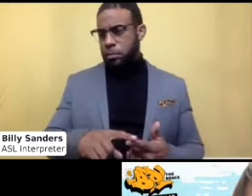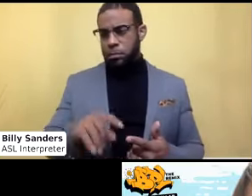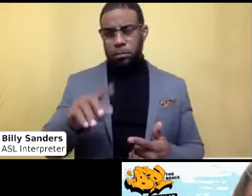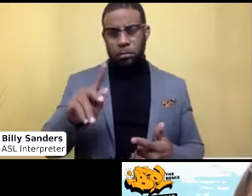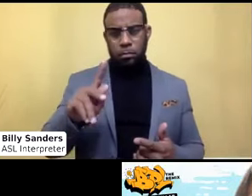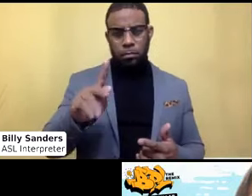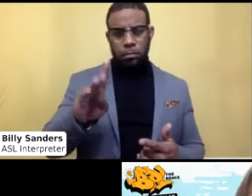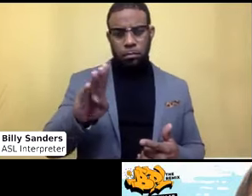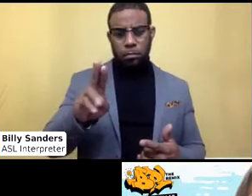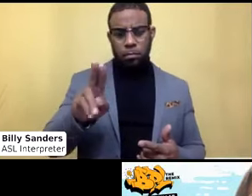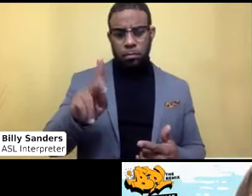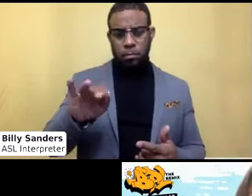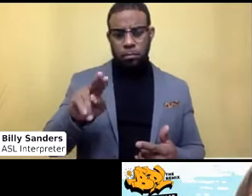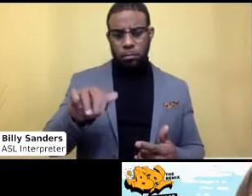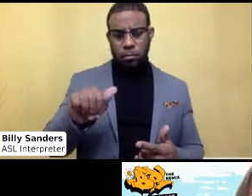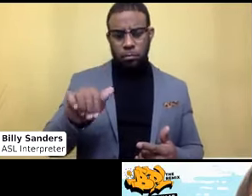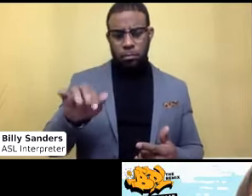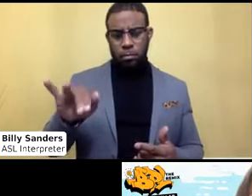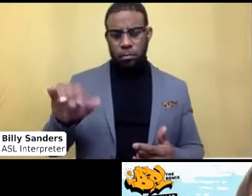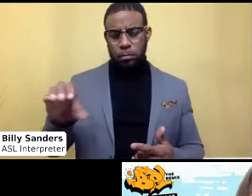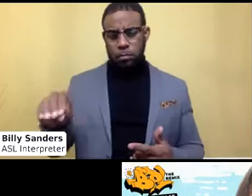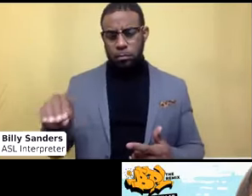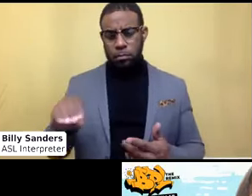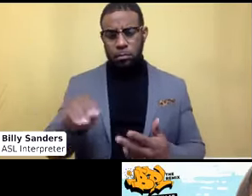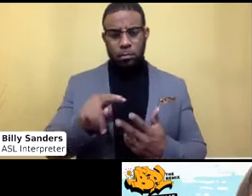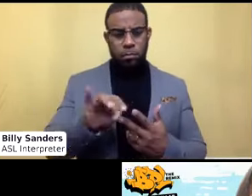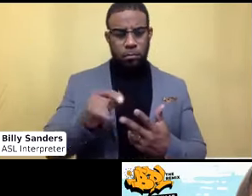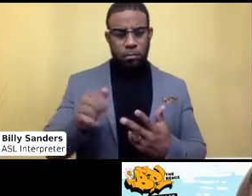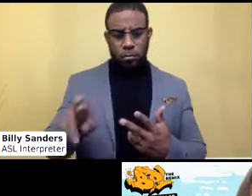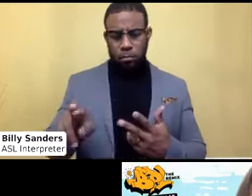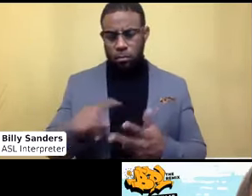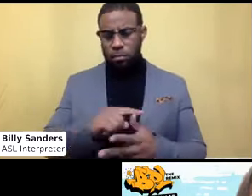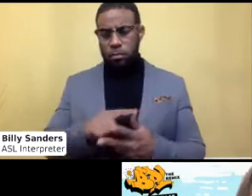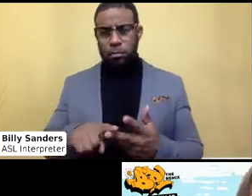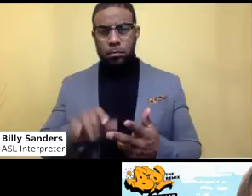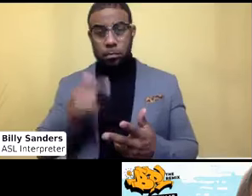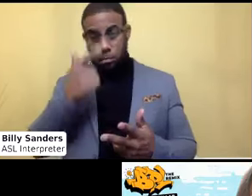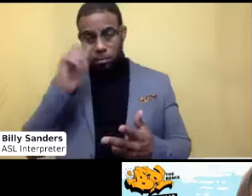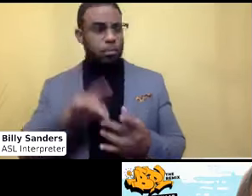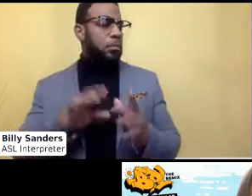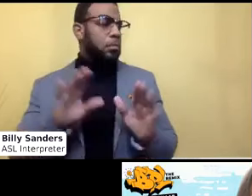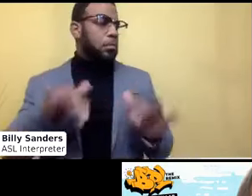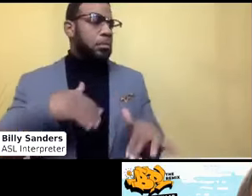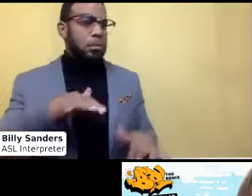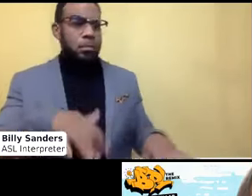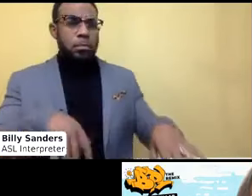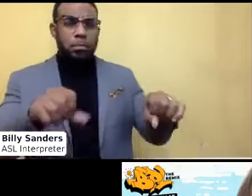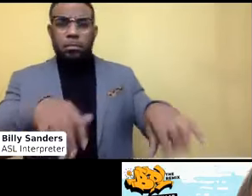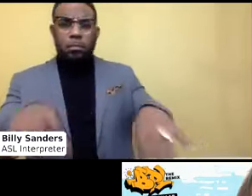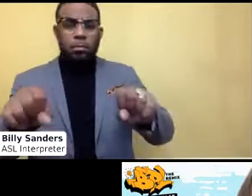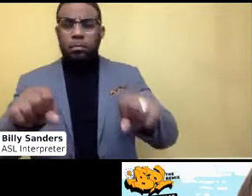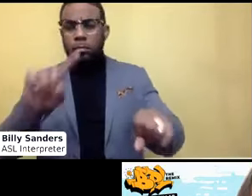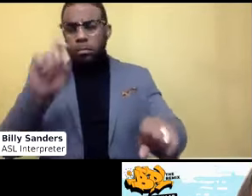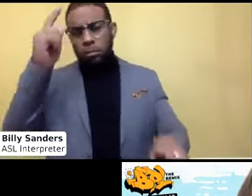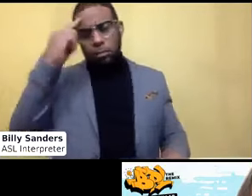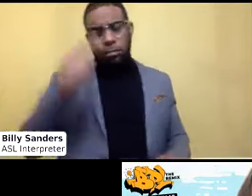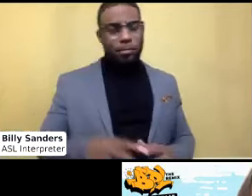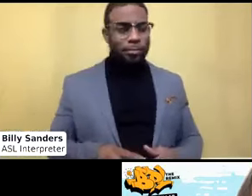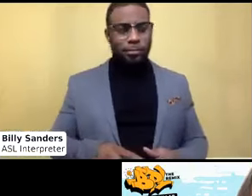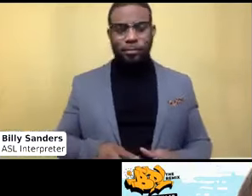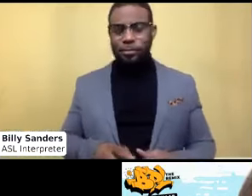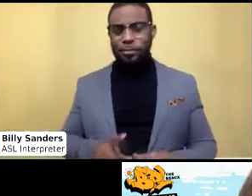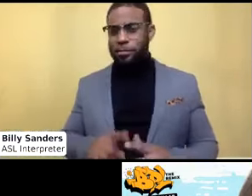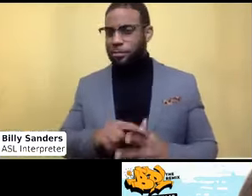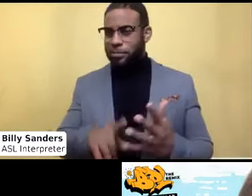Faso, and Niger right now. That because they say, oh, it's a coup, these are coup governments, right? But